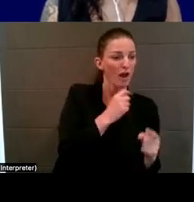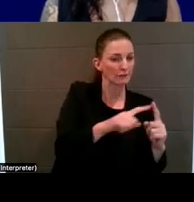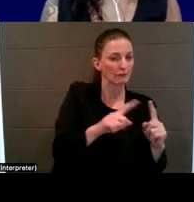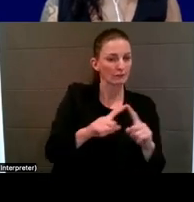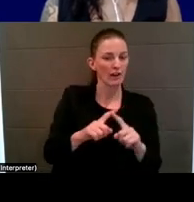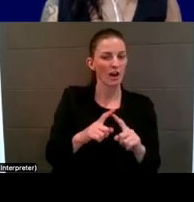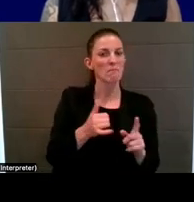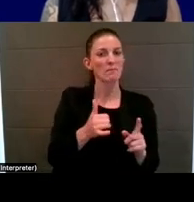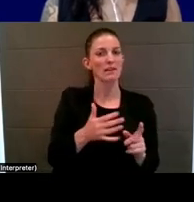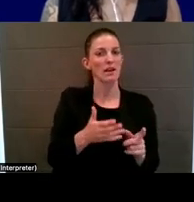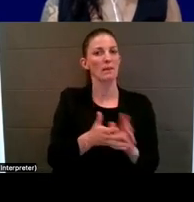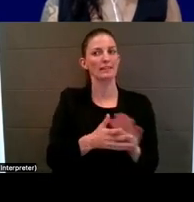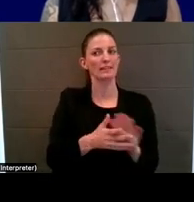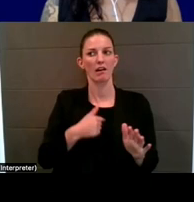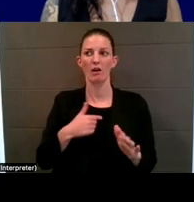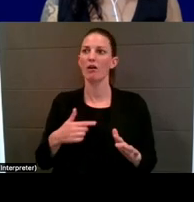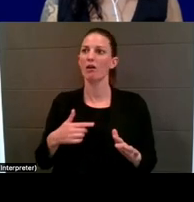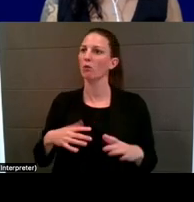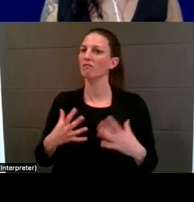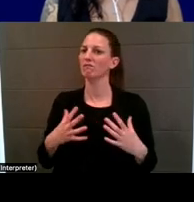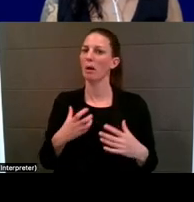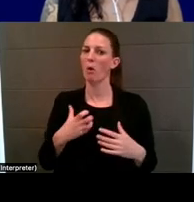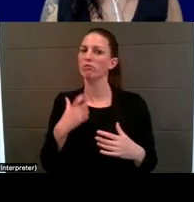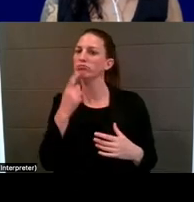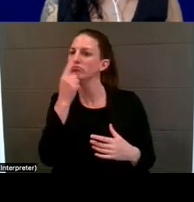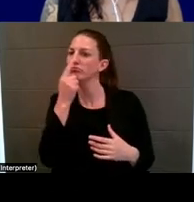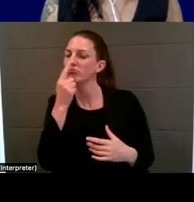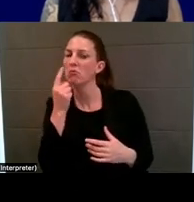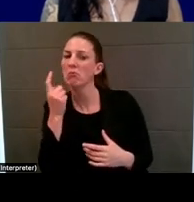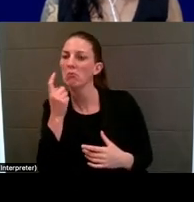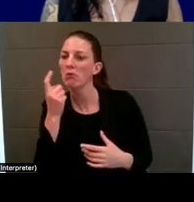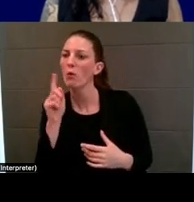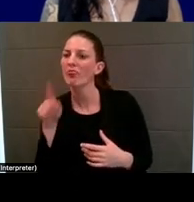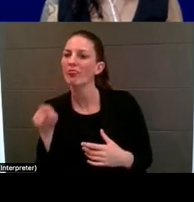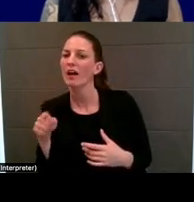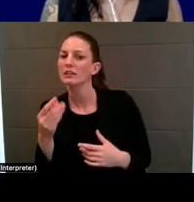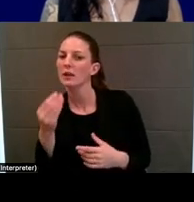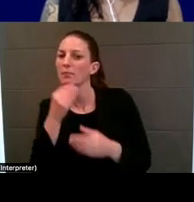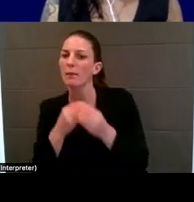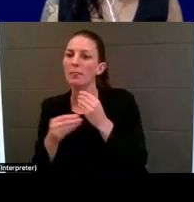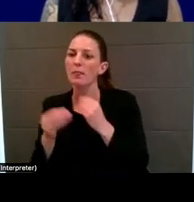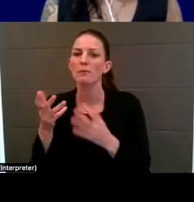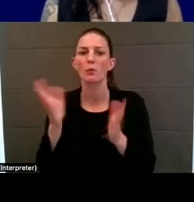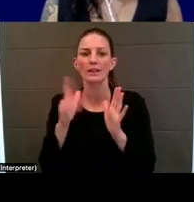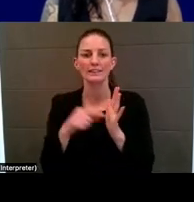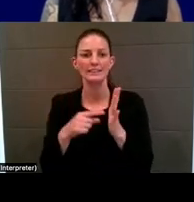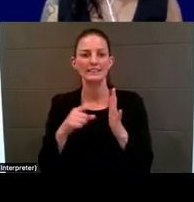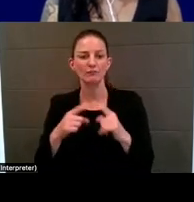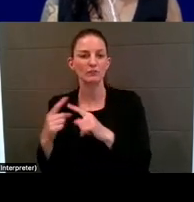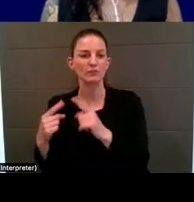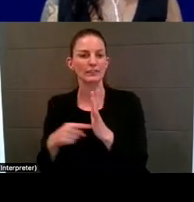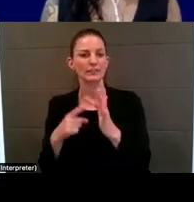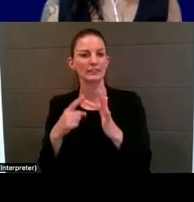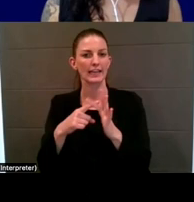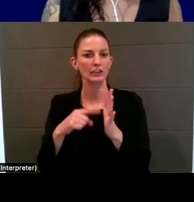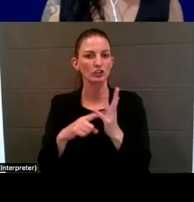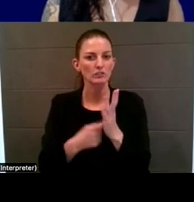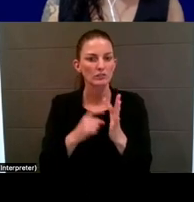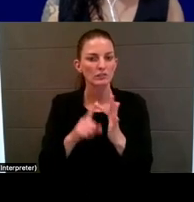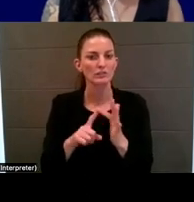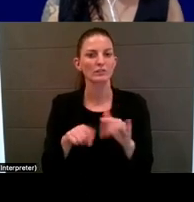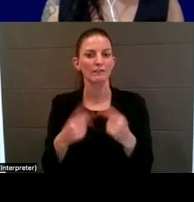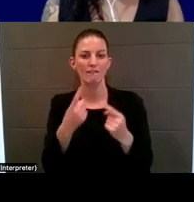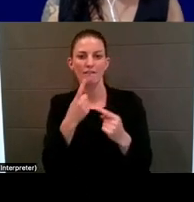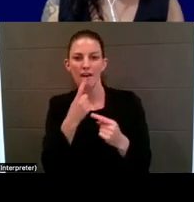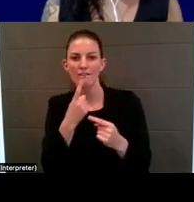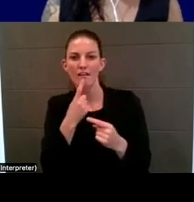new temperatures or textures of food. And I think this is often interwoven with the development of social skills because children are more aware of what